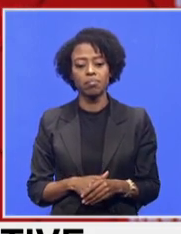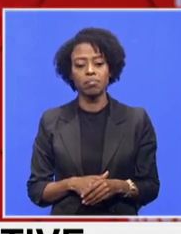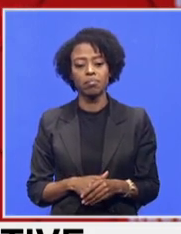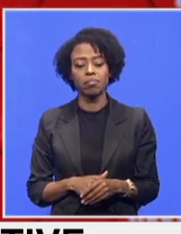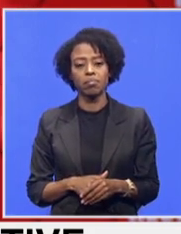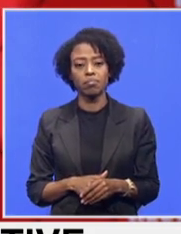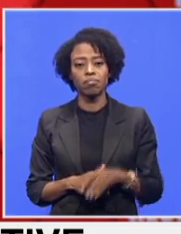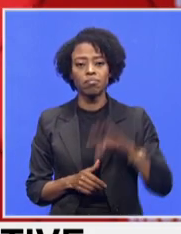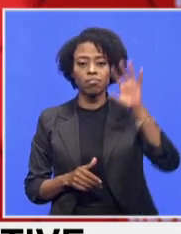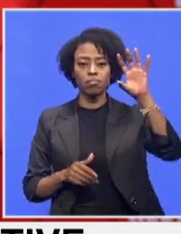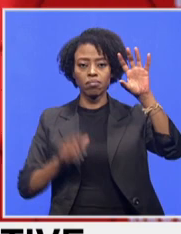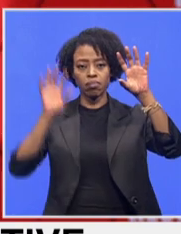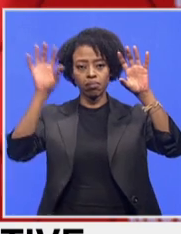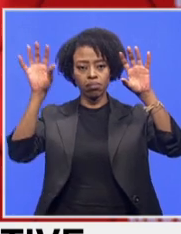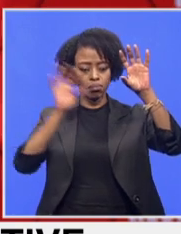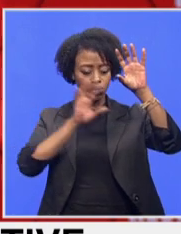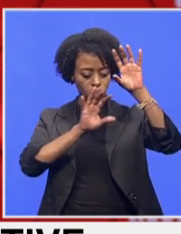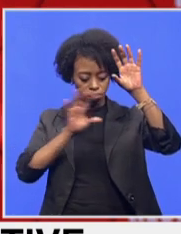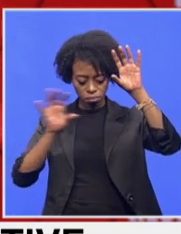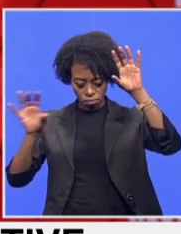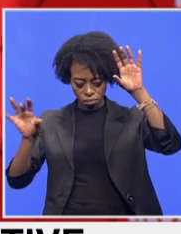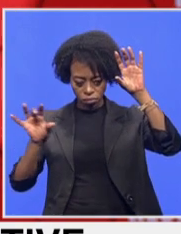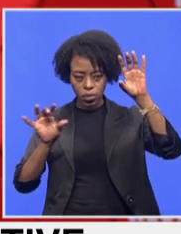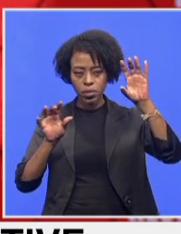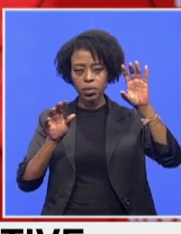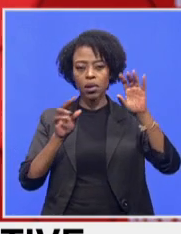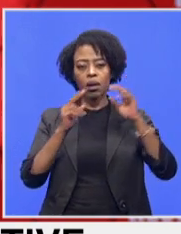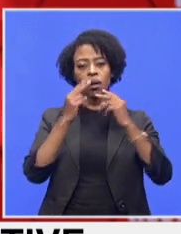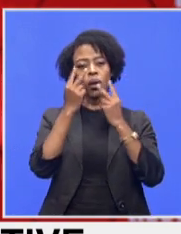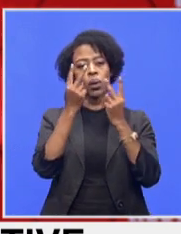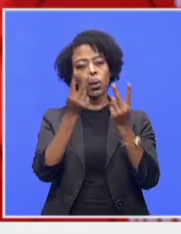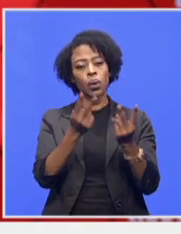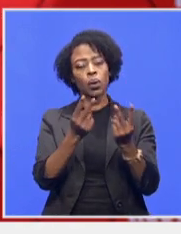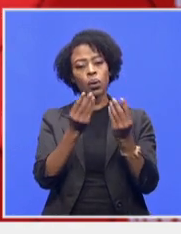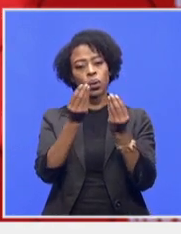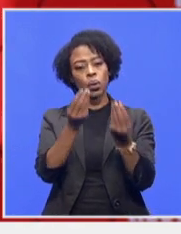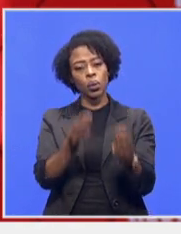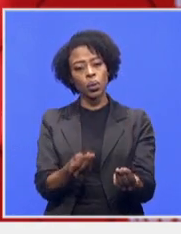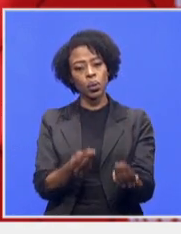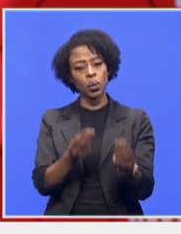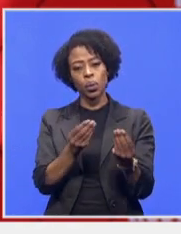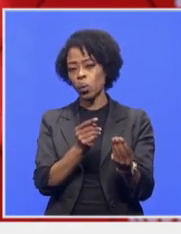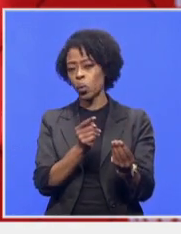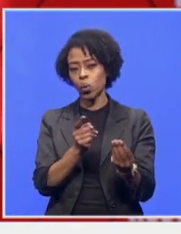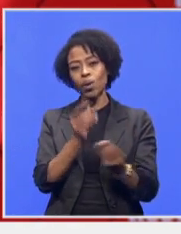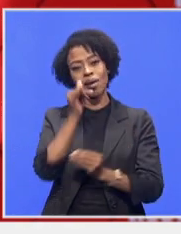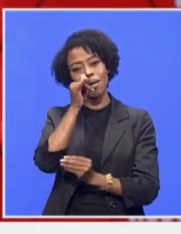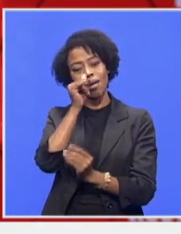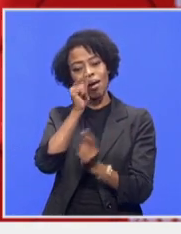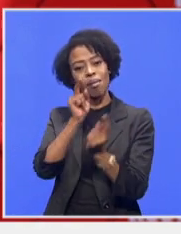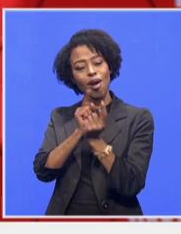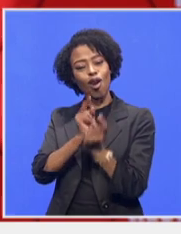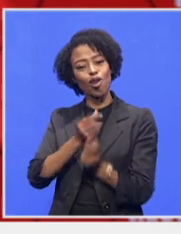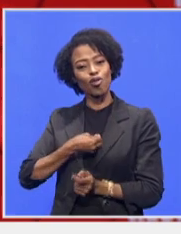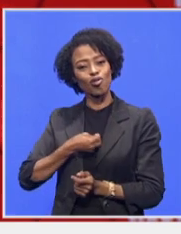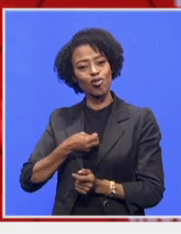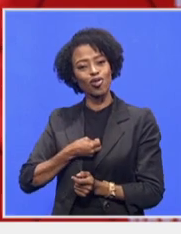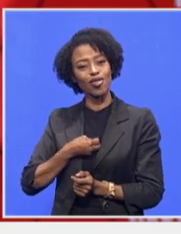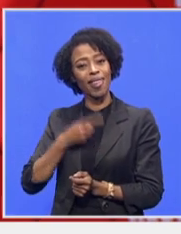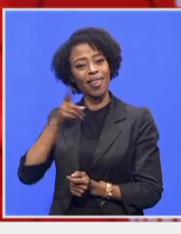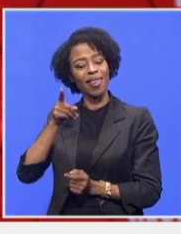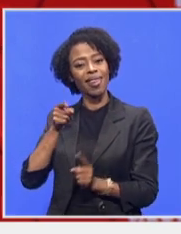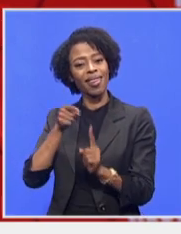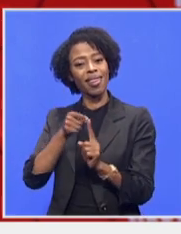Graphically demonstrate that this crime against young people, which is perpetrated